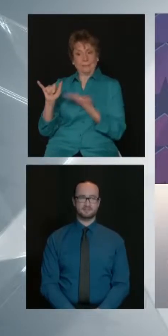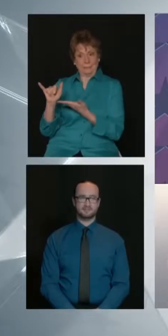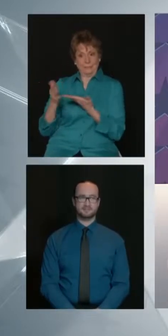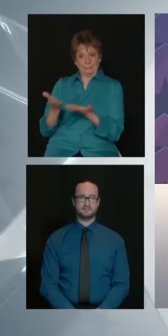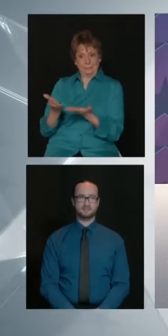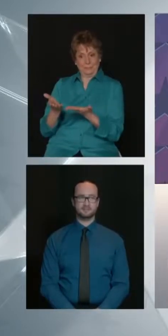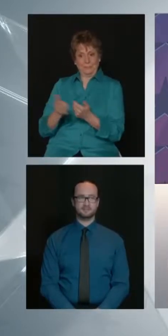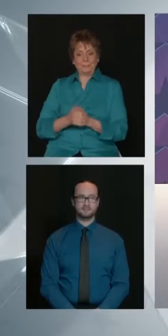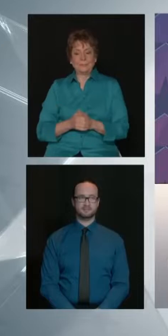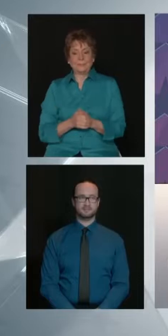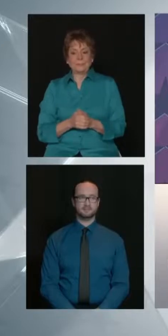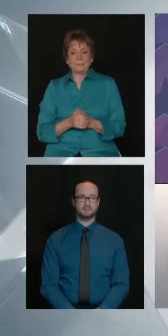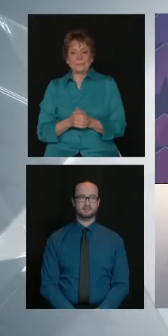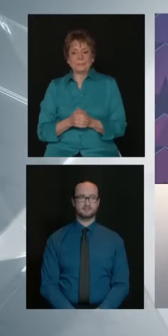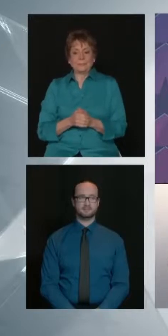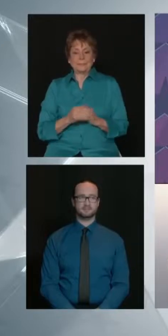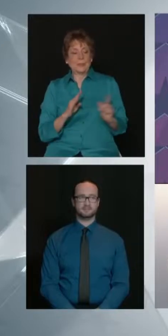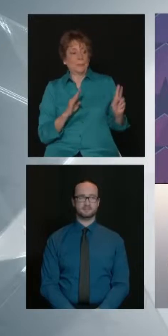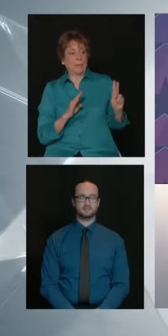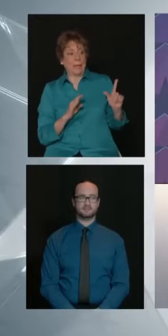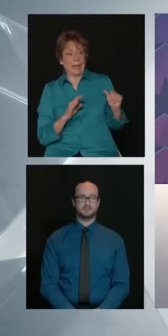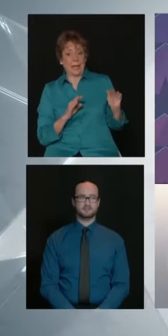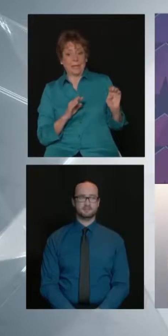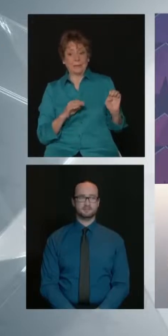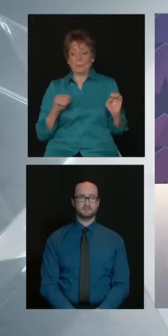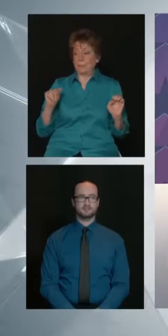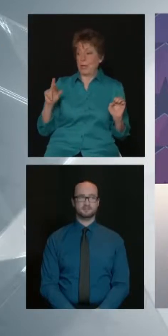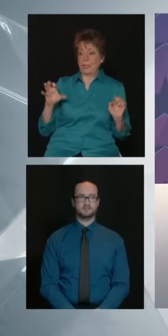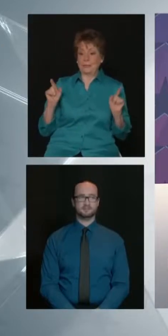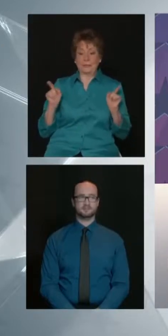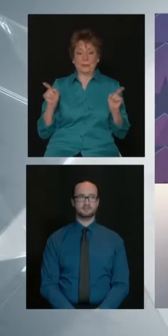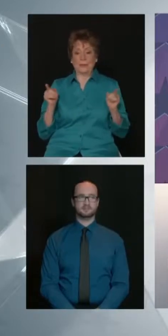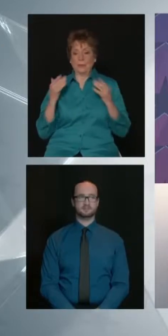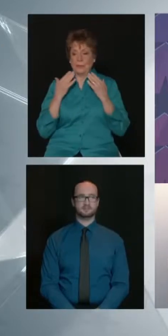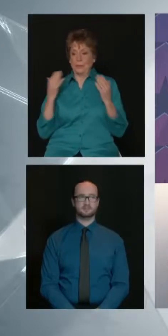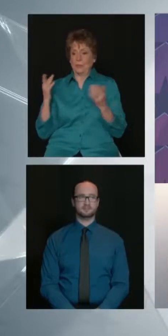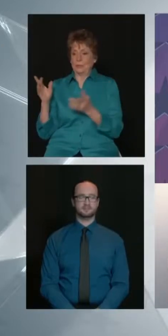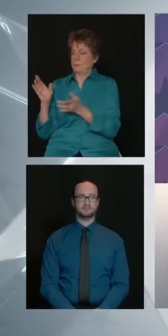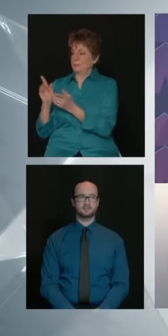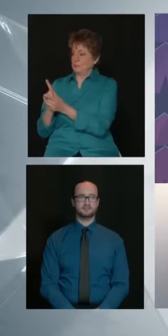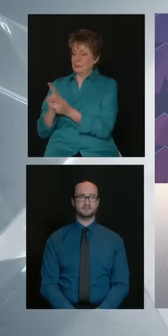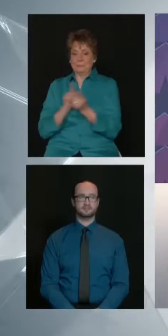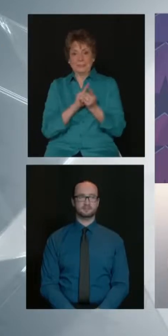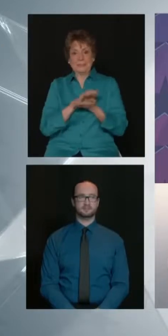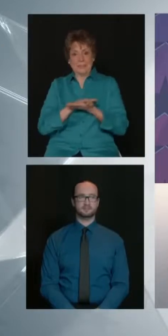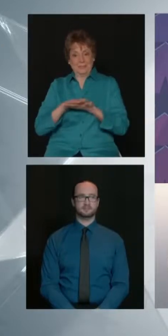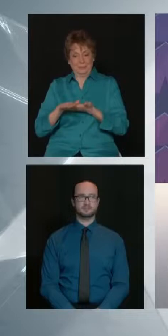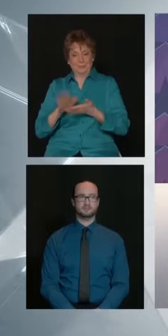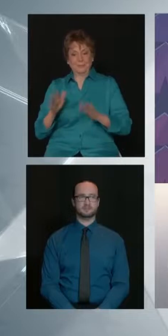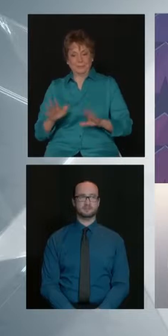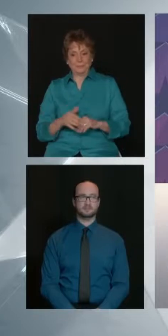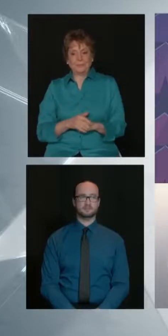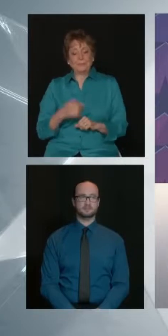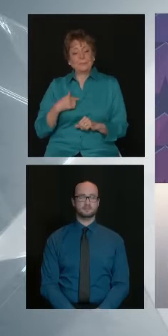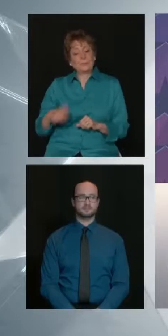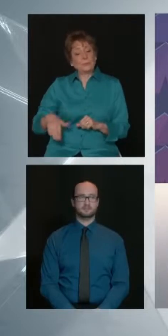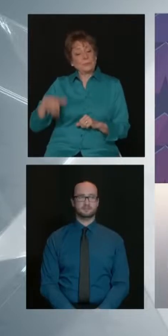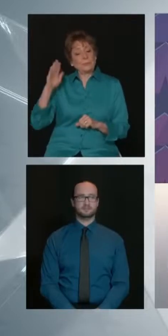You know, growing up, we didn't have a lot of money. My parents were both cops, and they taught me about public service.